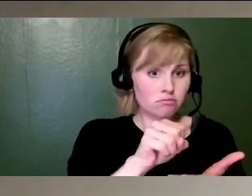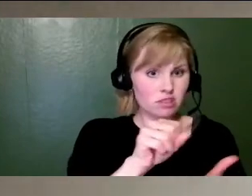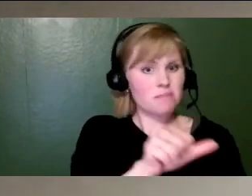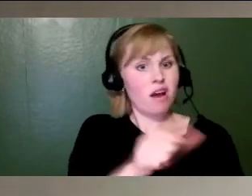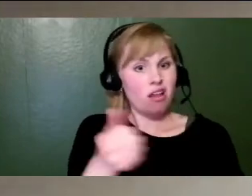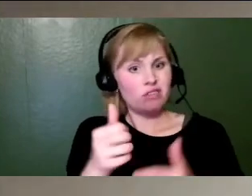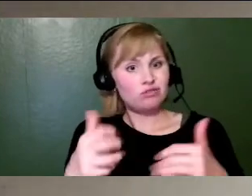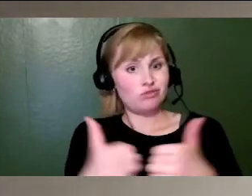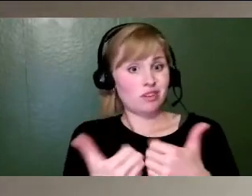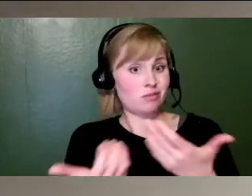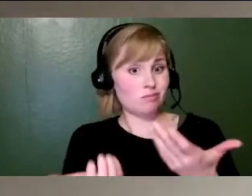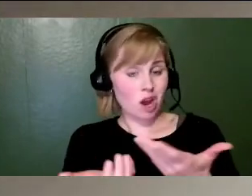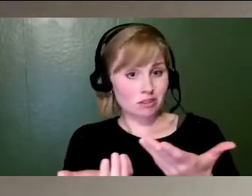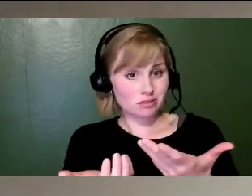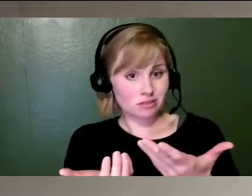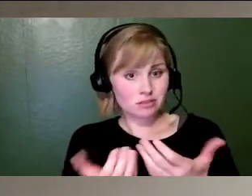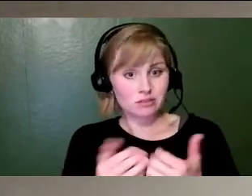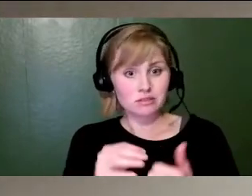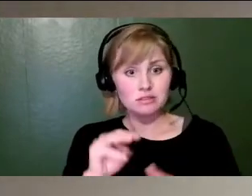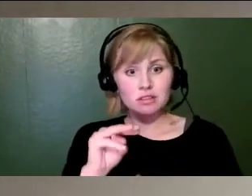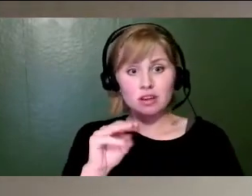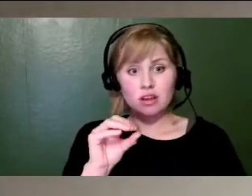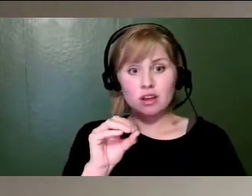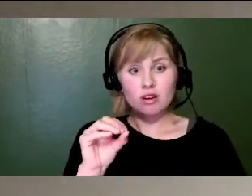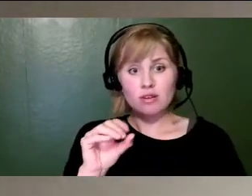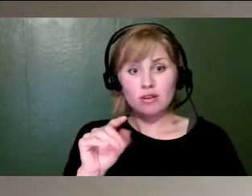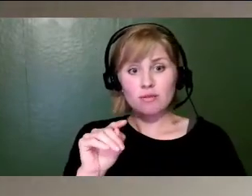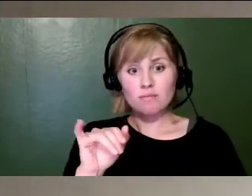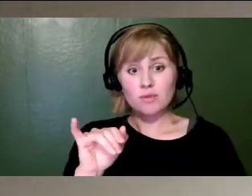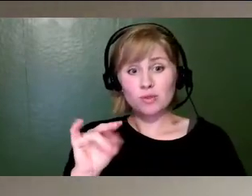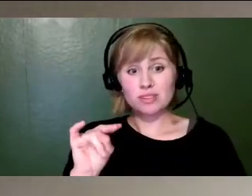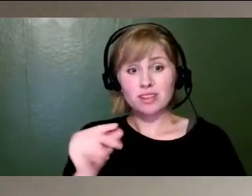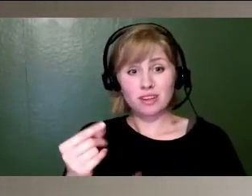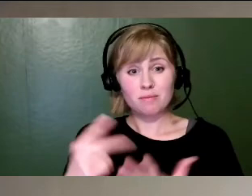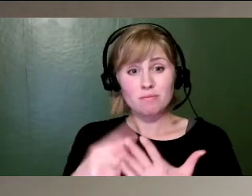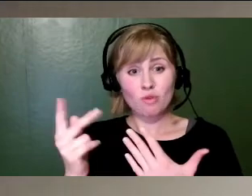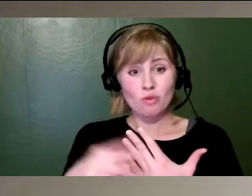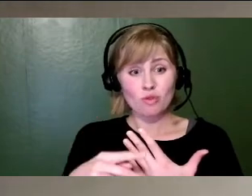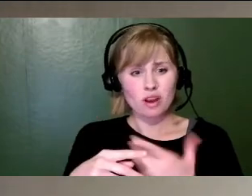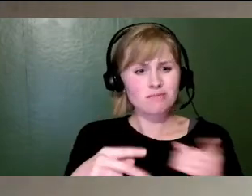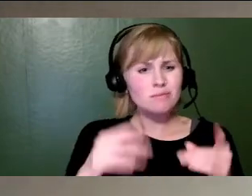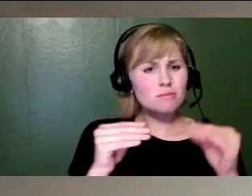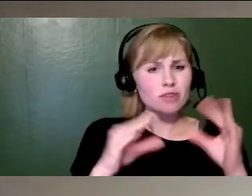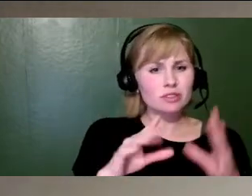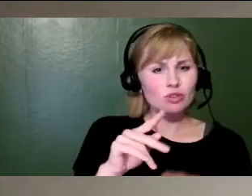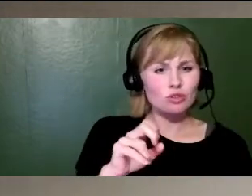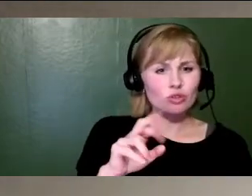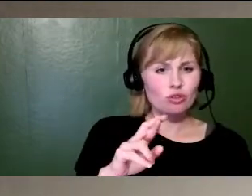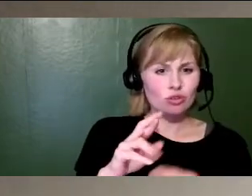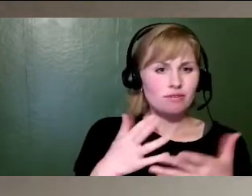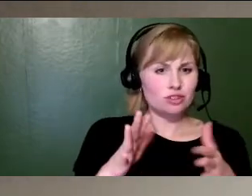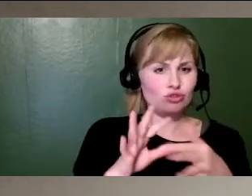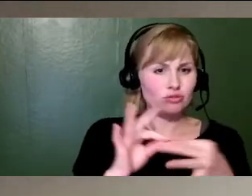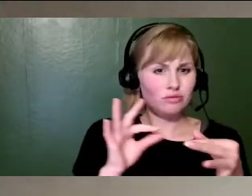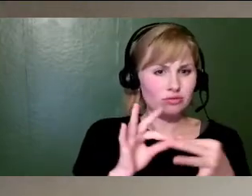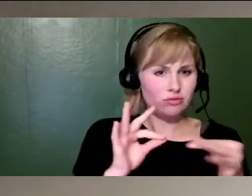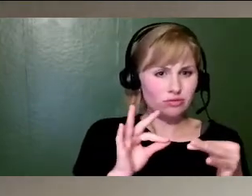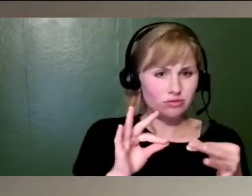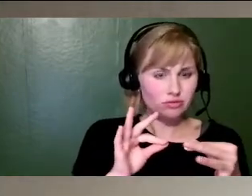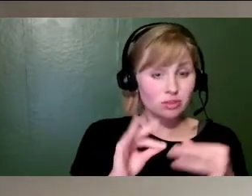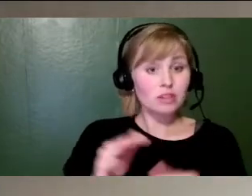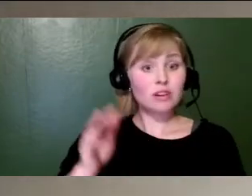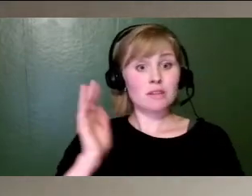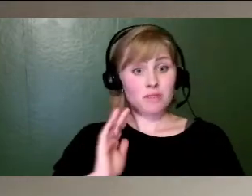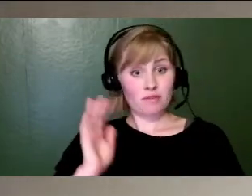respect to our mooting program, which Professor Kerr touched upon, students who previously had opportunities to moot at